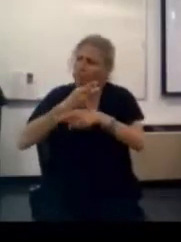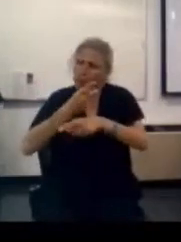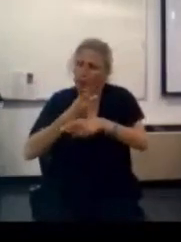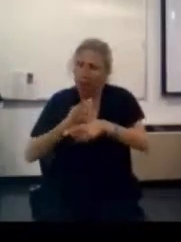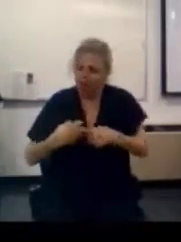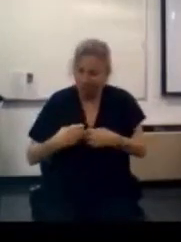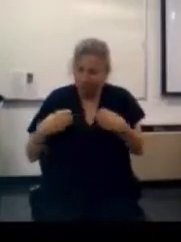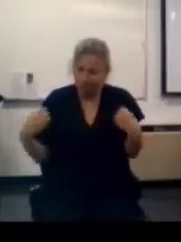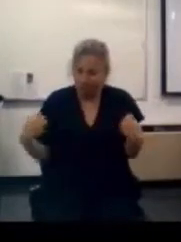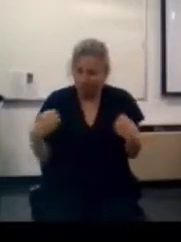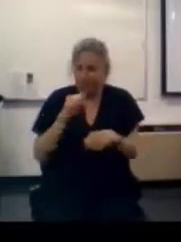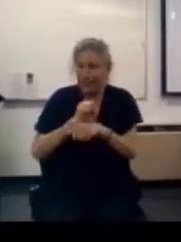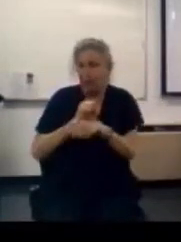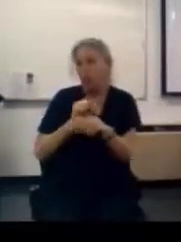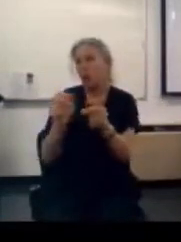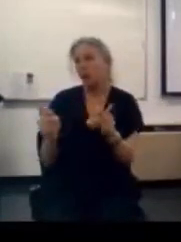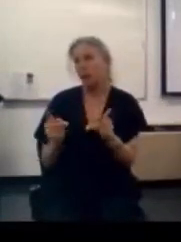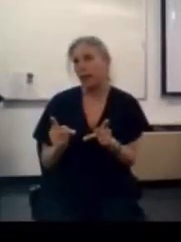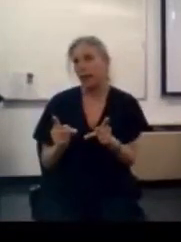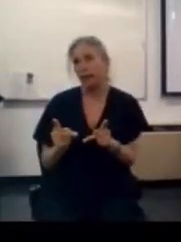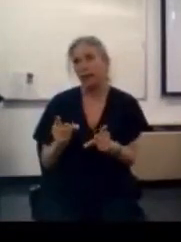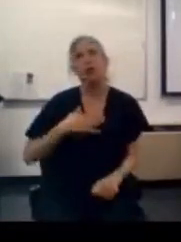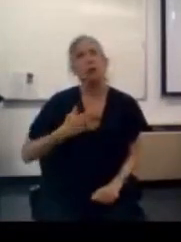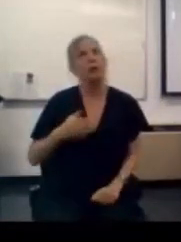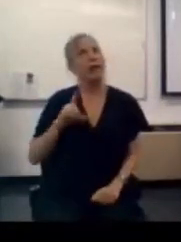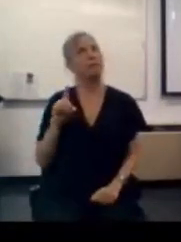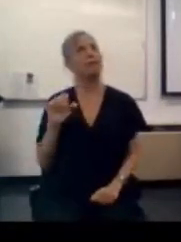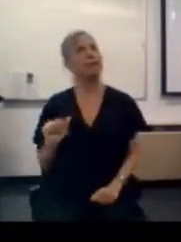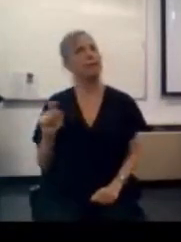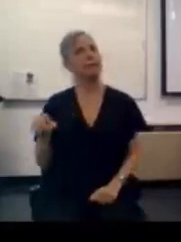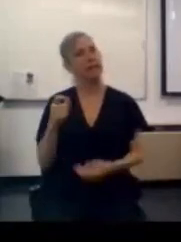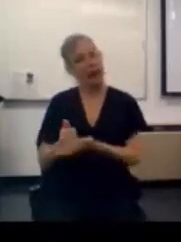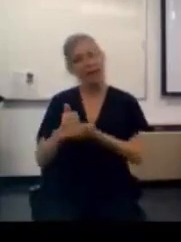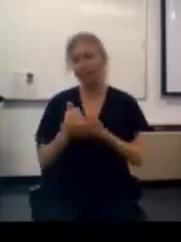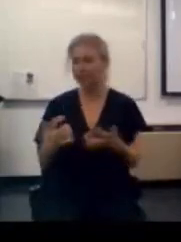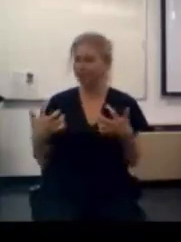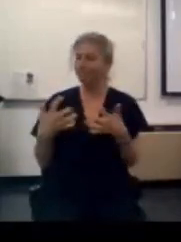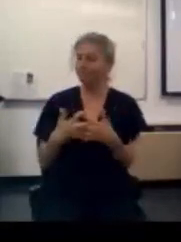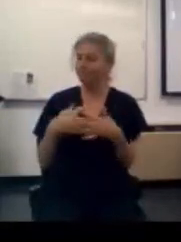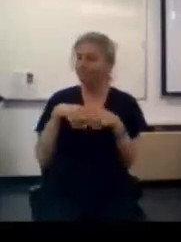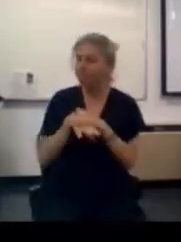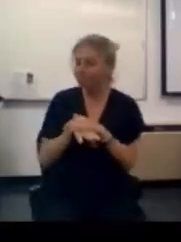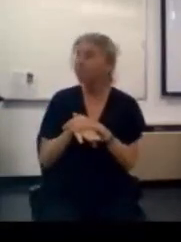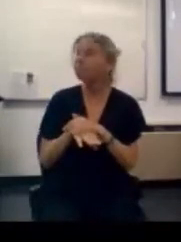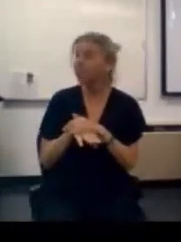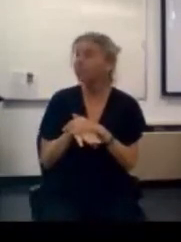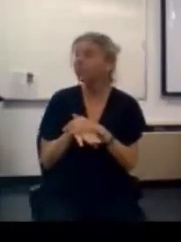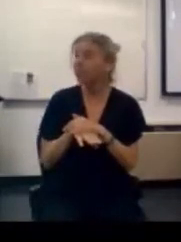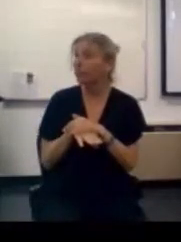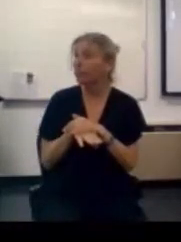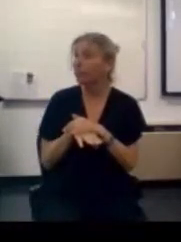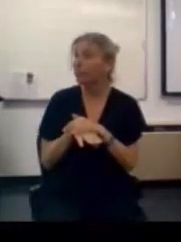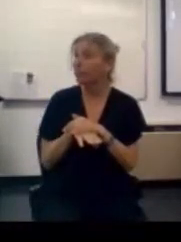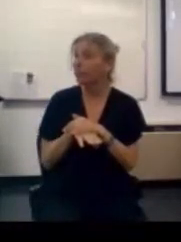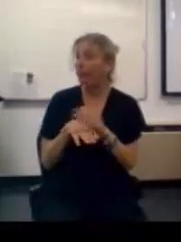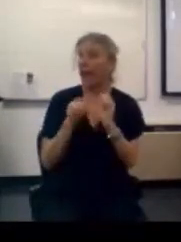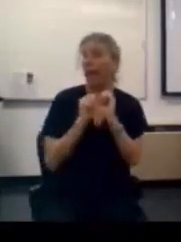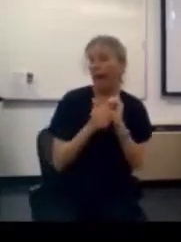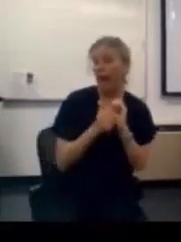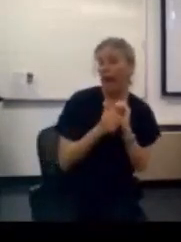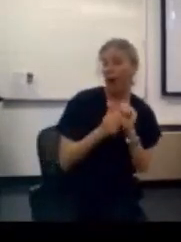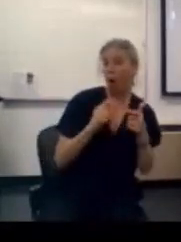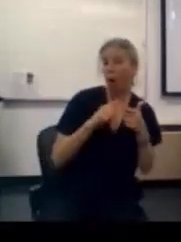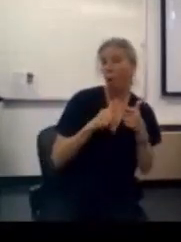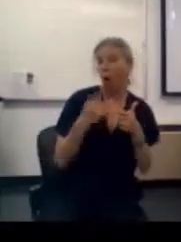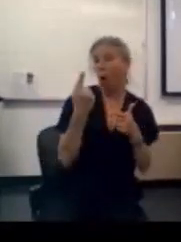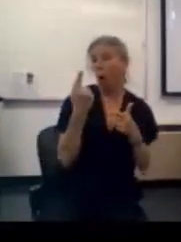help you all navigate what it's like to disclose in the workplace, and that's really what we're going to go into next. So there's a